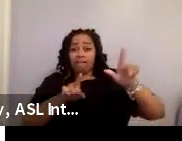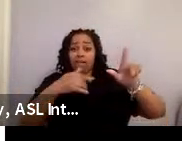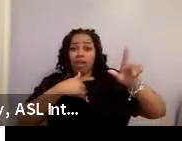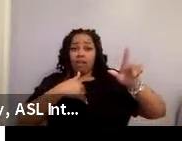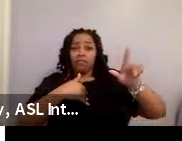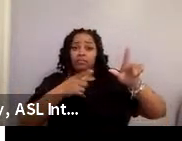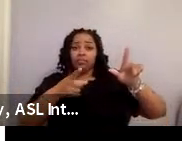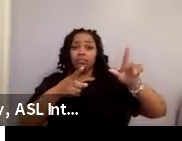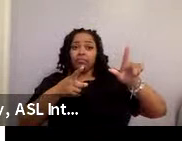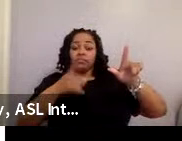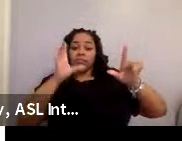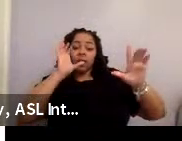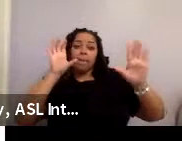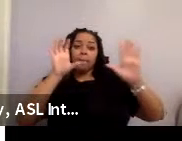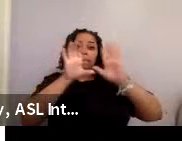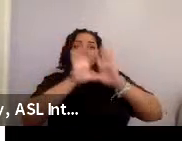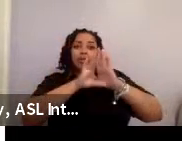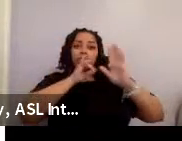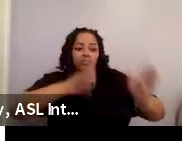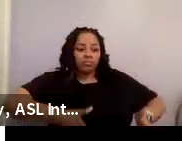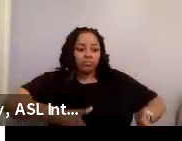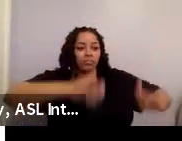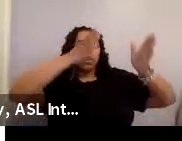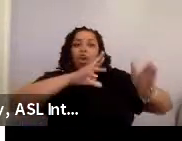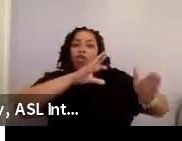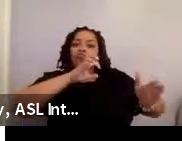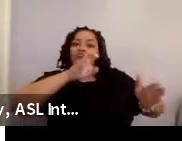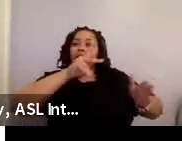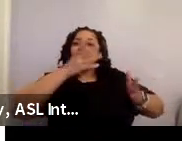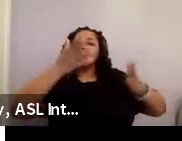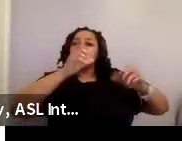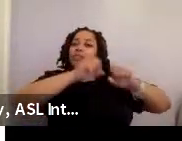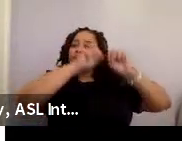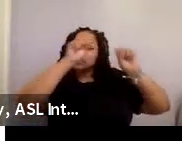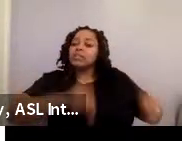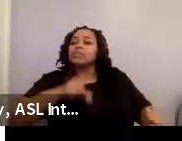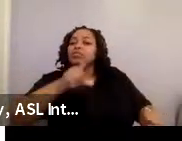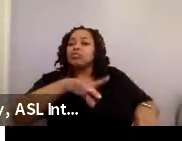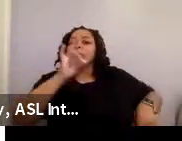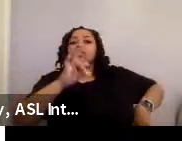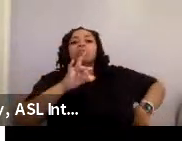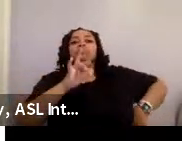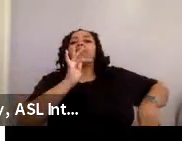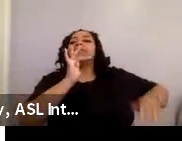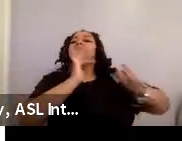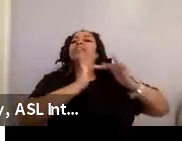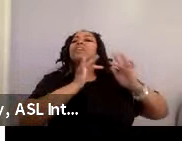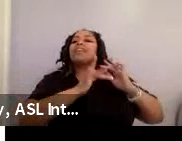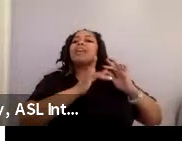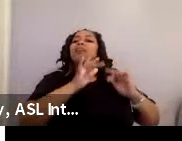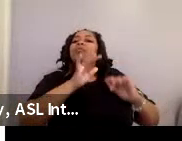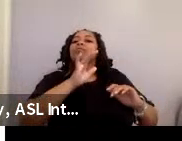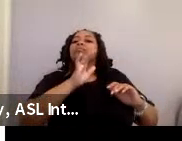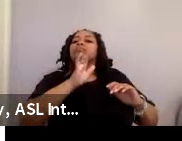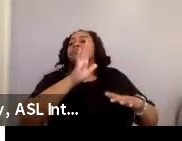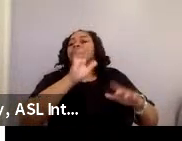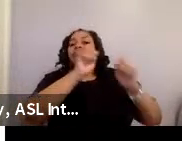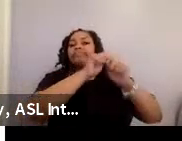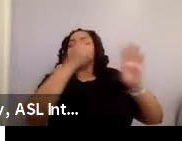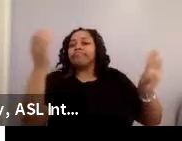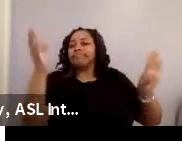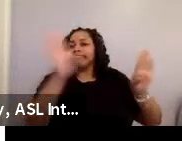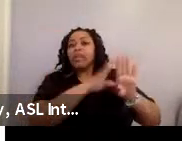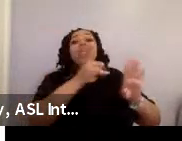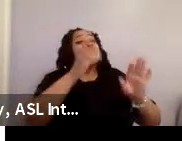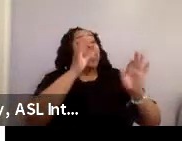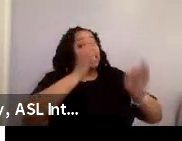an image of a rack-mounted server system, which you would find in a network closet. This system is most